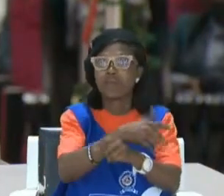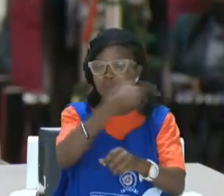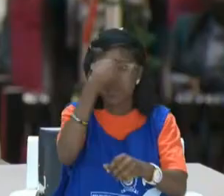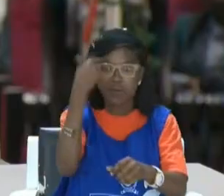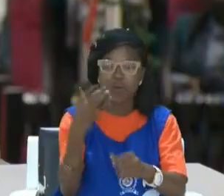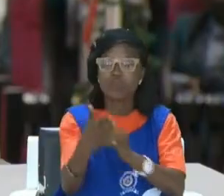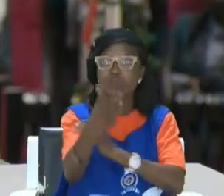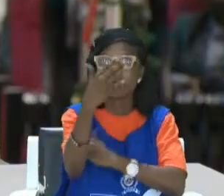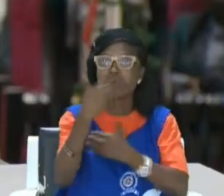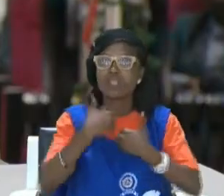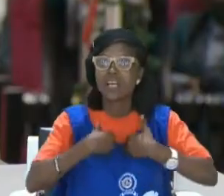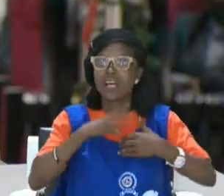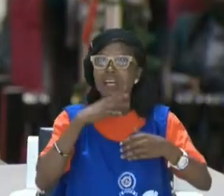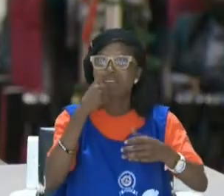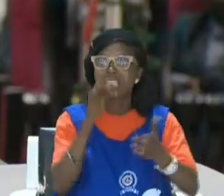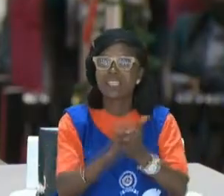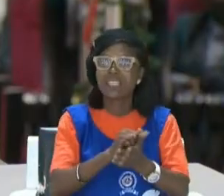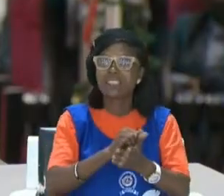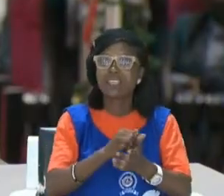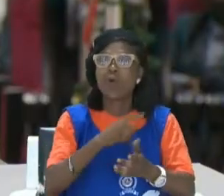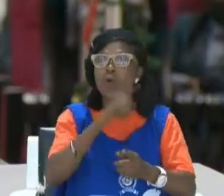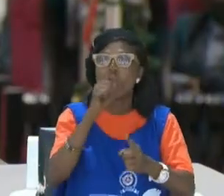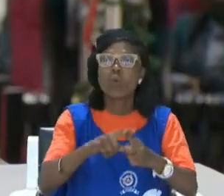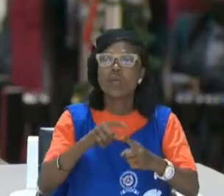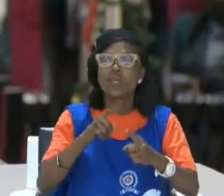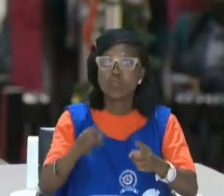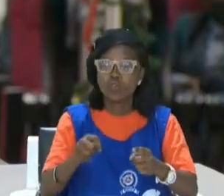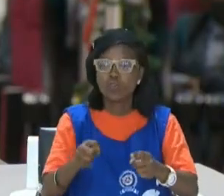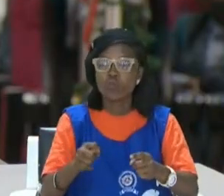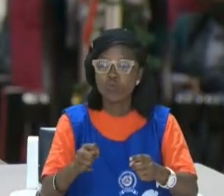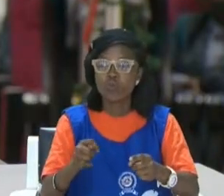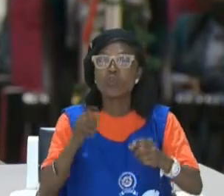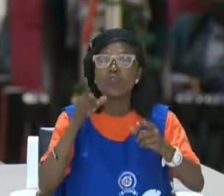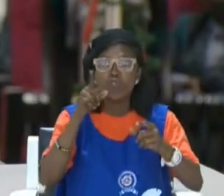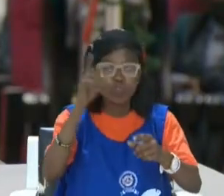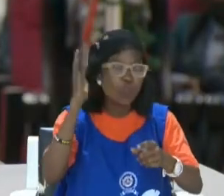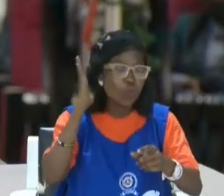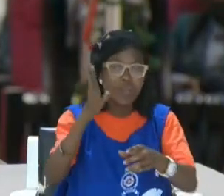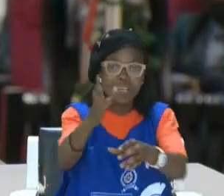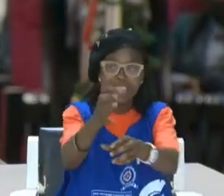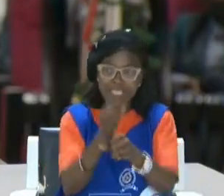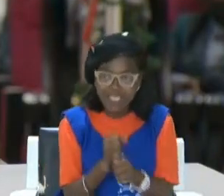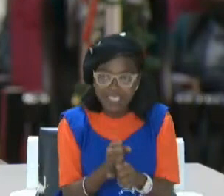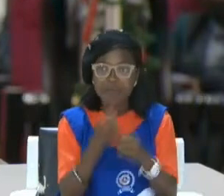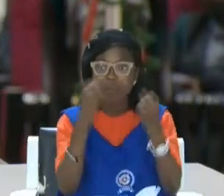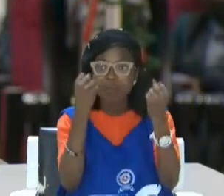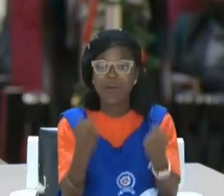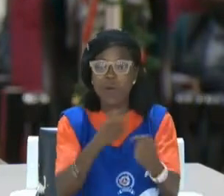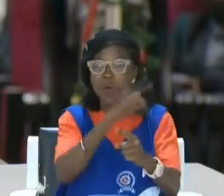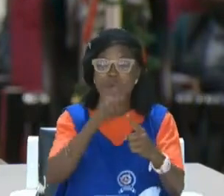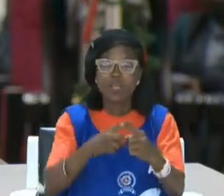said, when you receive power, when you will receive power when the Holy Ghost has come upon you.